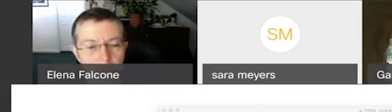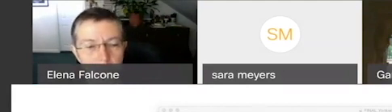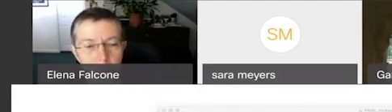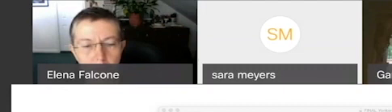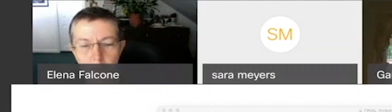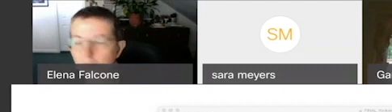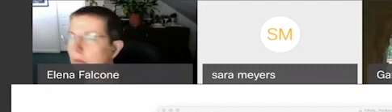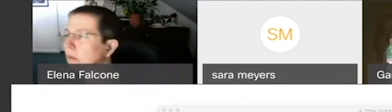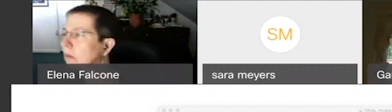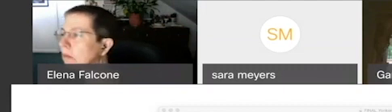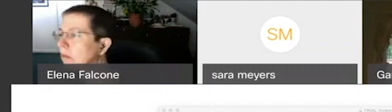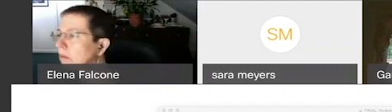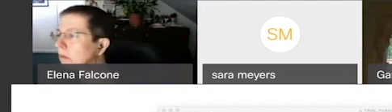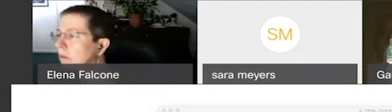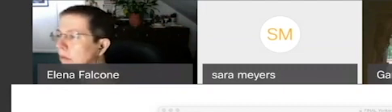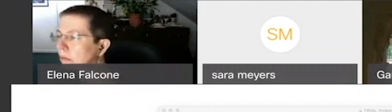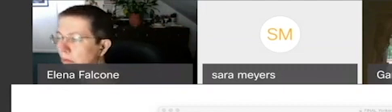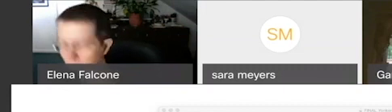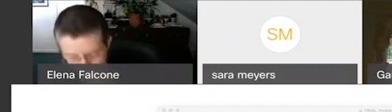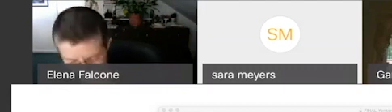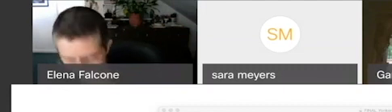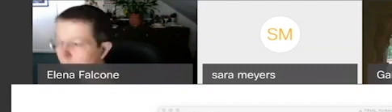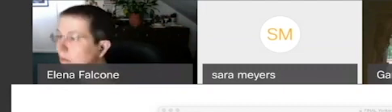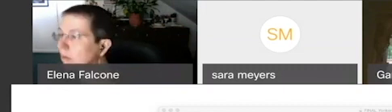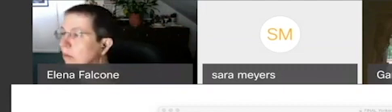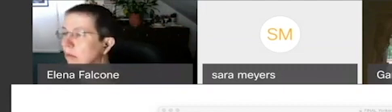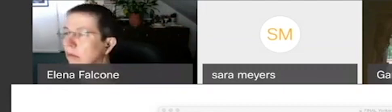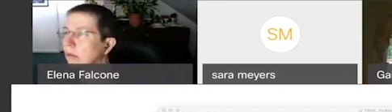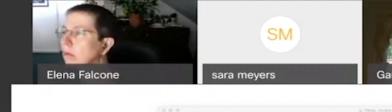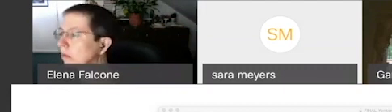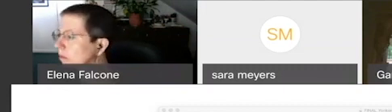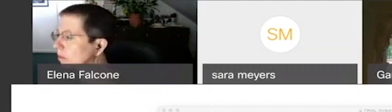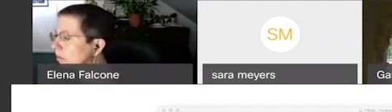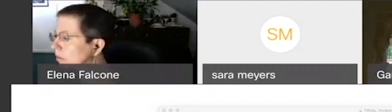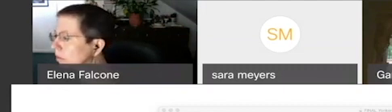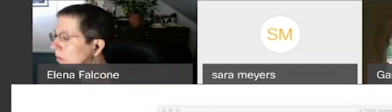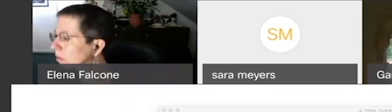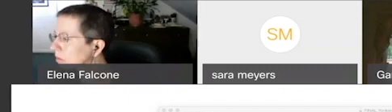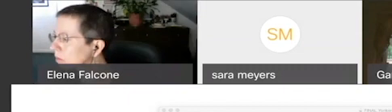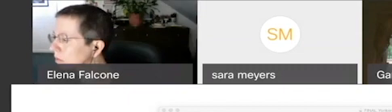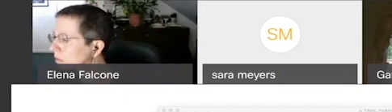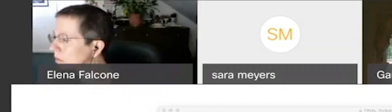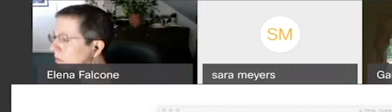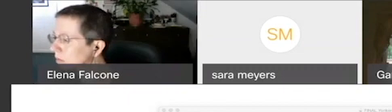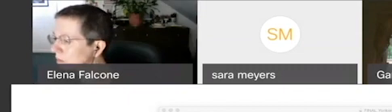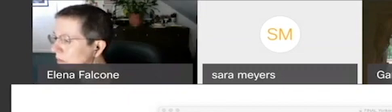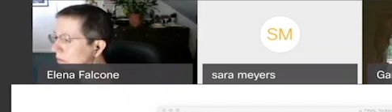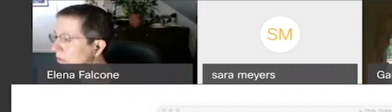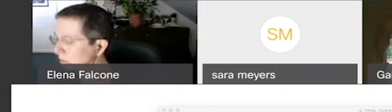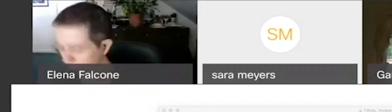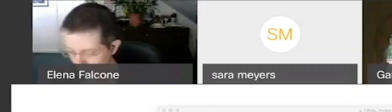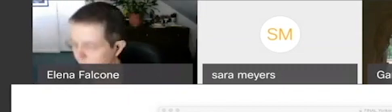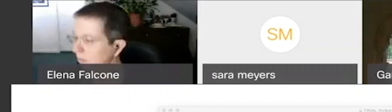review panel. All right. The law calls for the creation of a special medical review panel that's supposed to